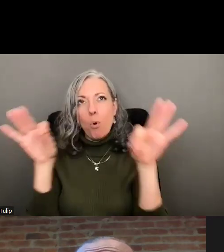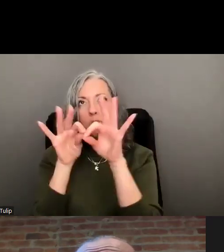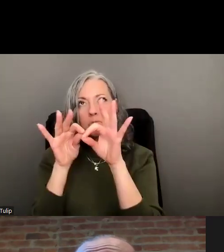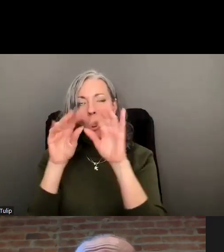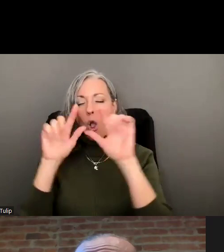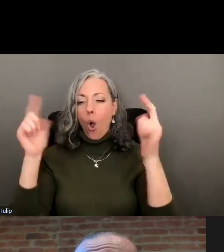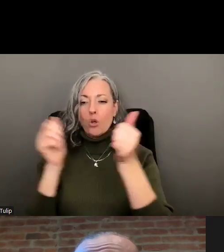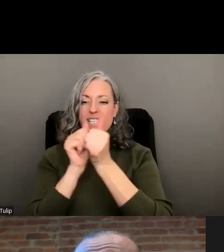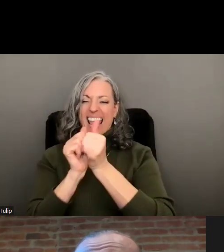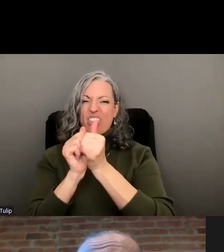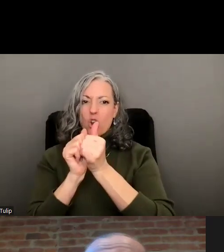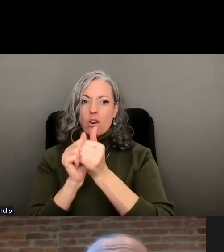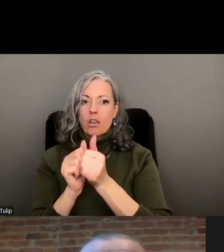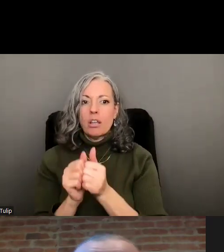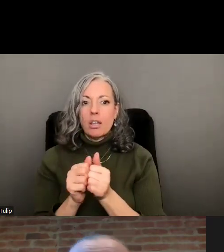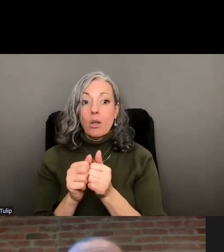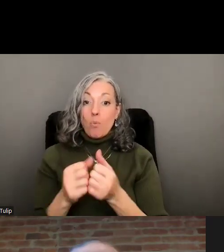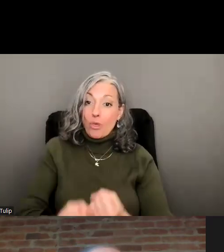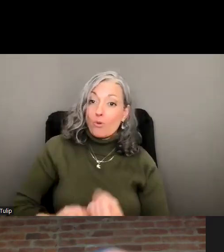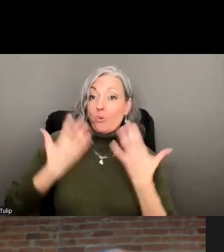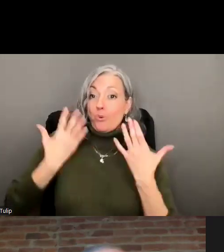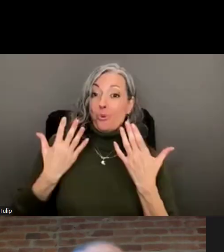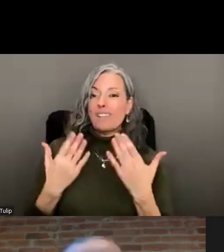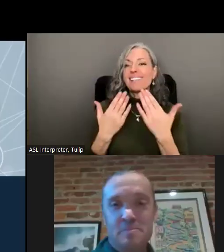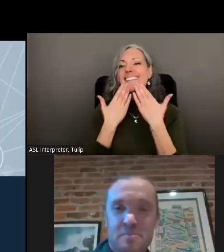little disabled and aging joy. Thank you.